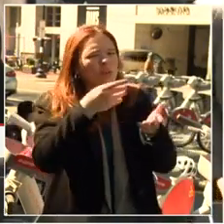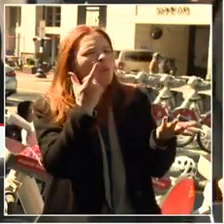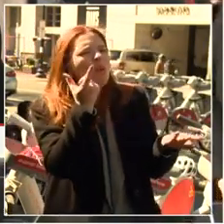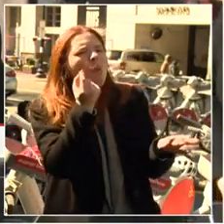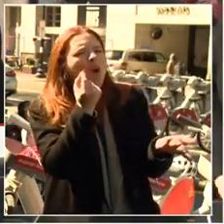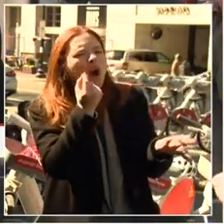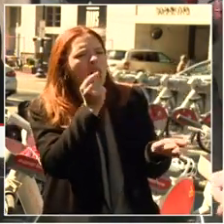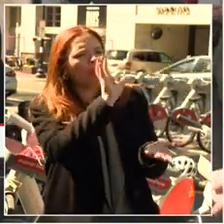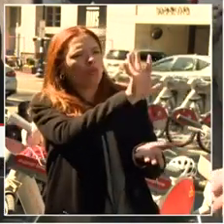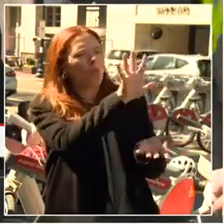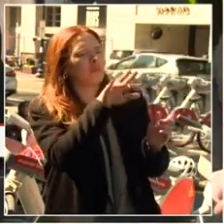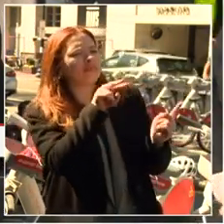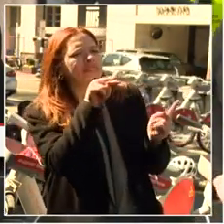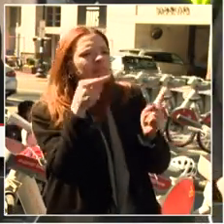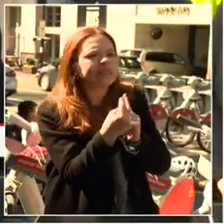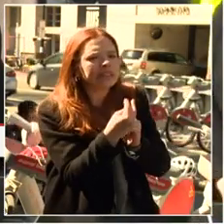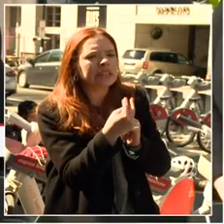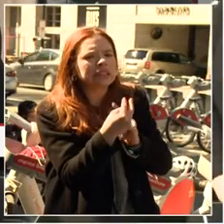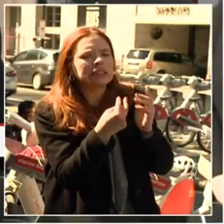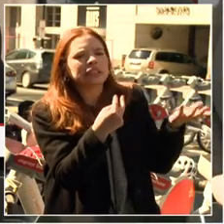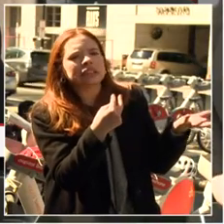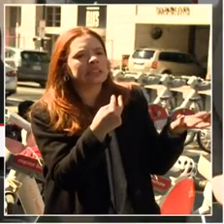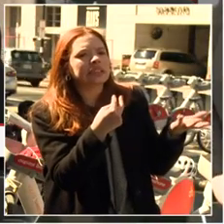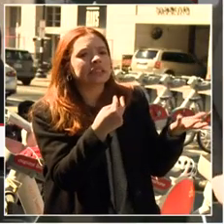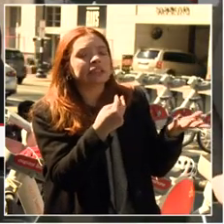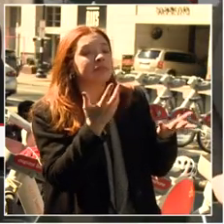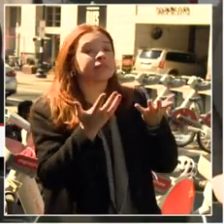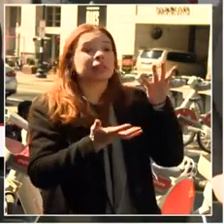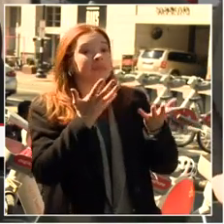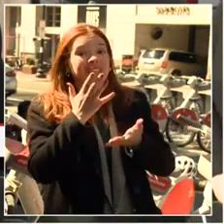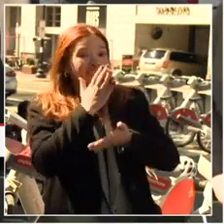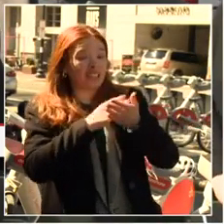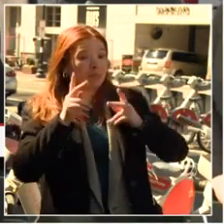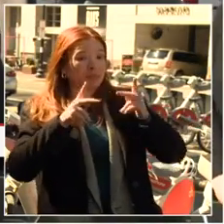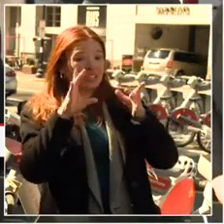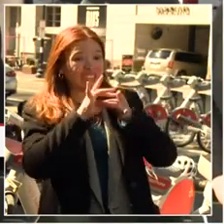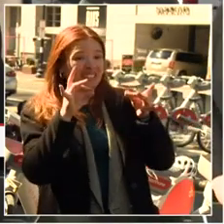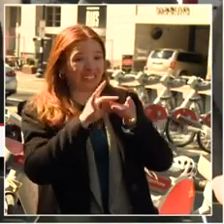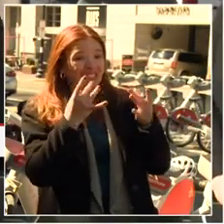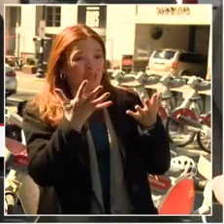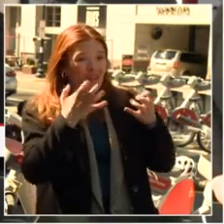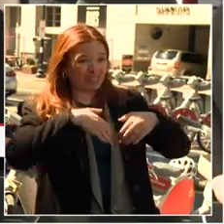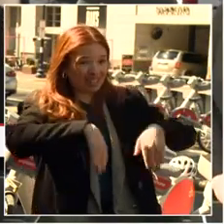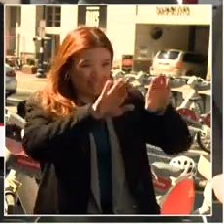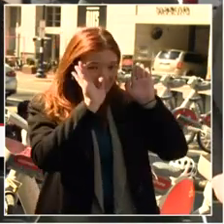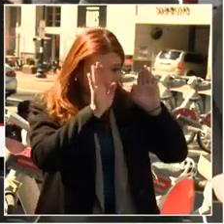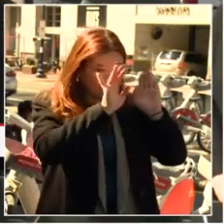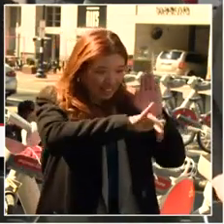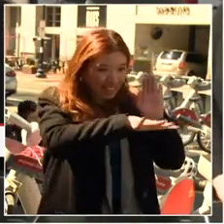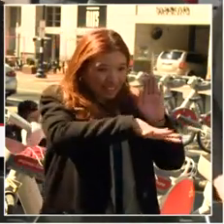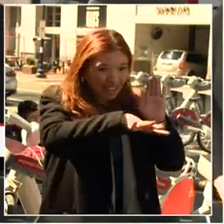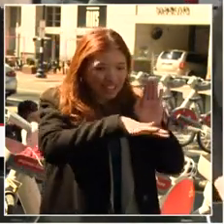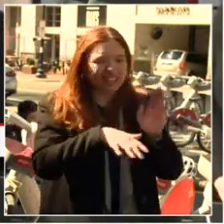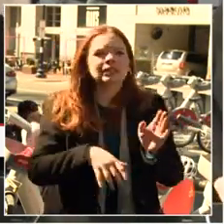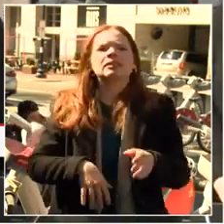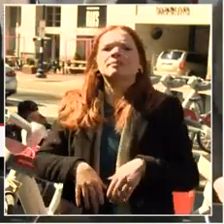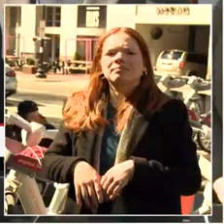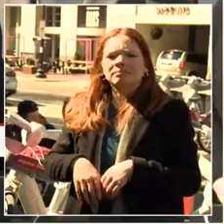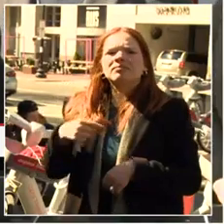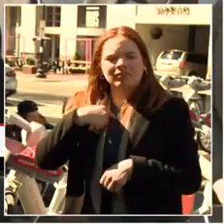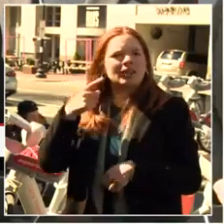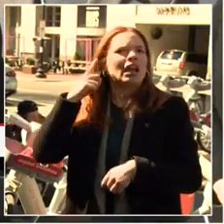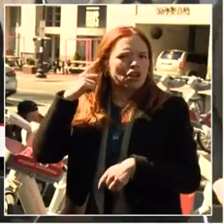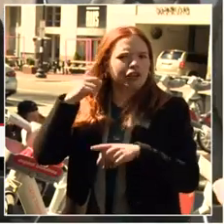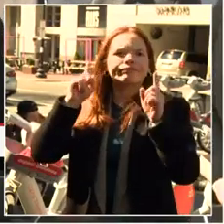Some people are saying you might be backing off all the bike lanes. I think that I've heard from a lot of people, as you